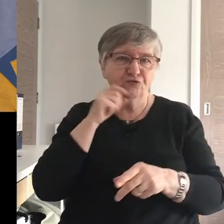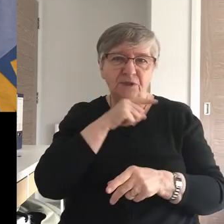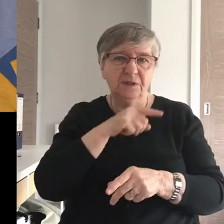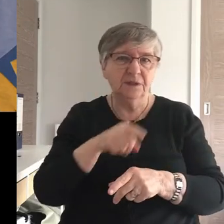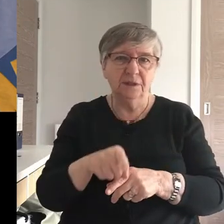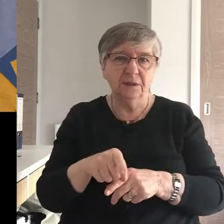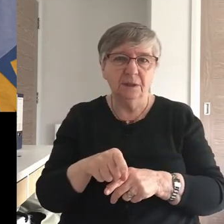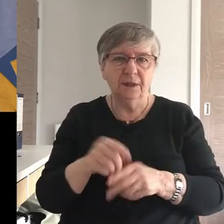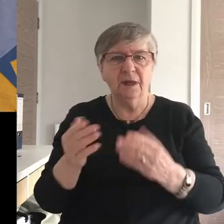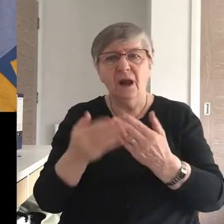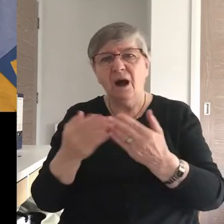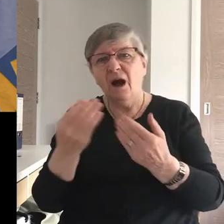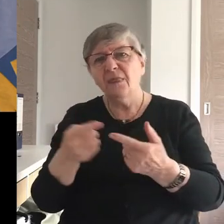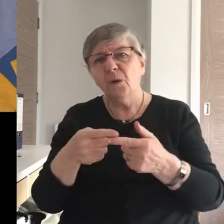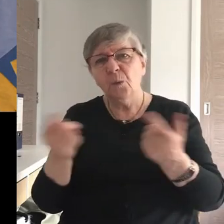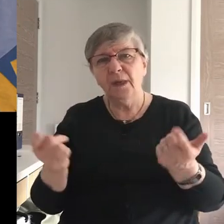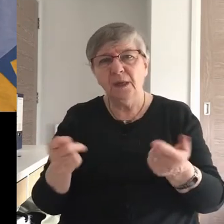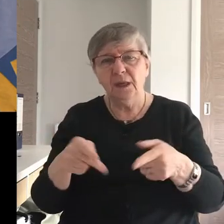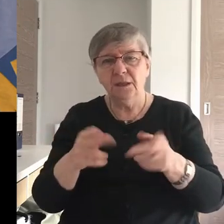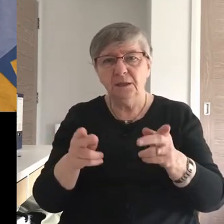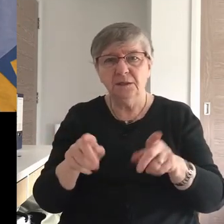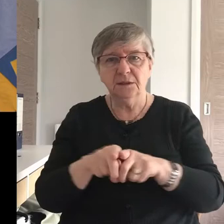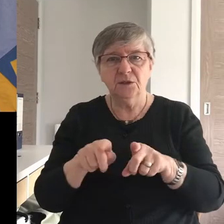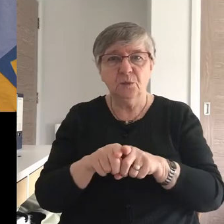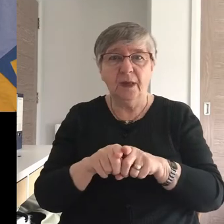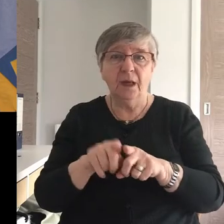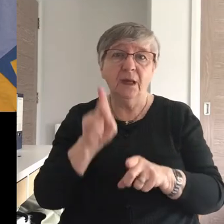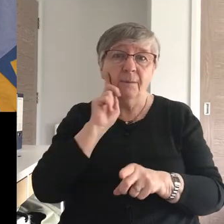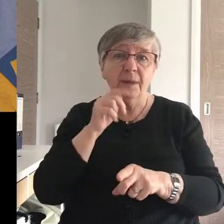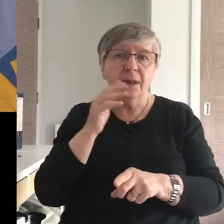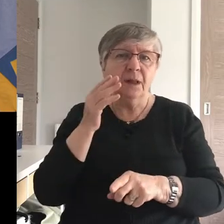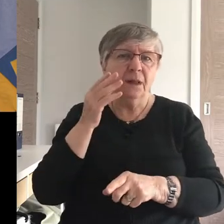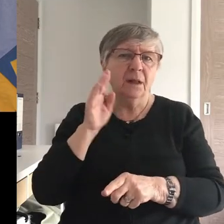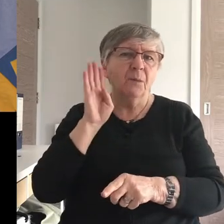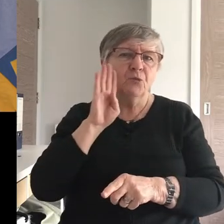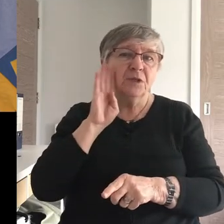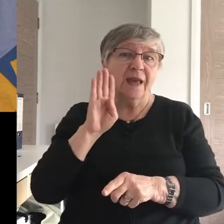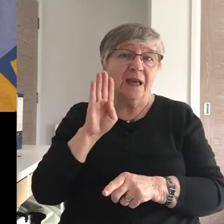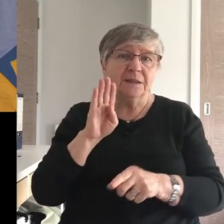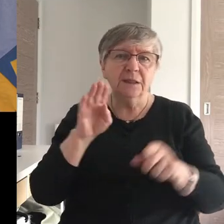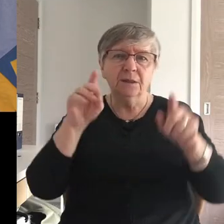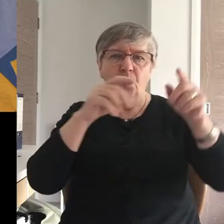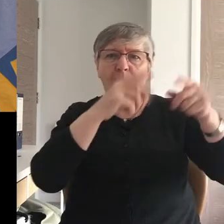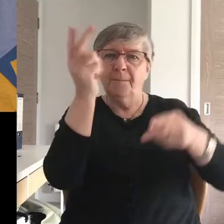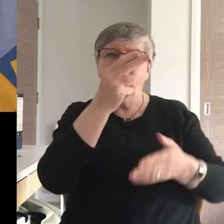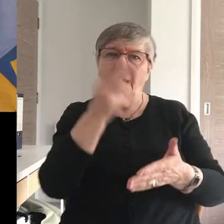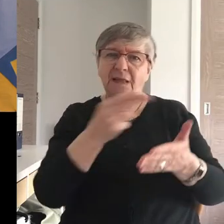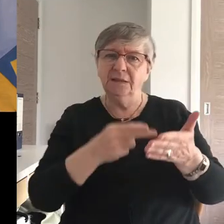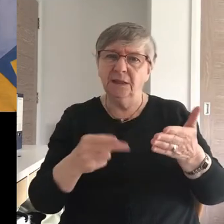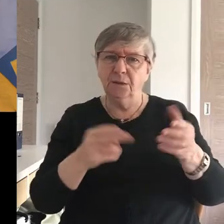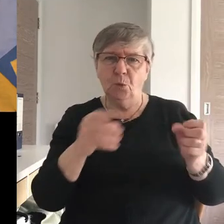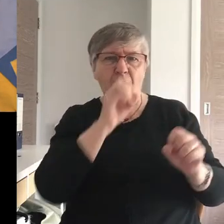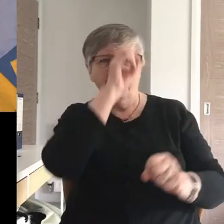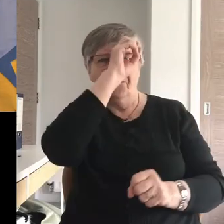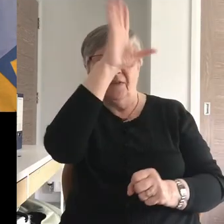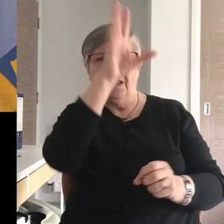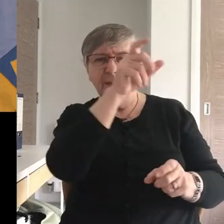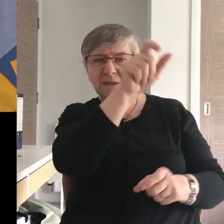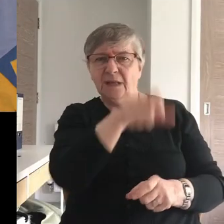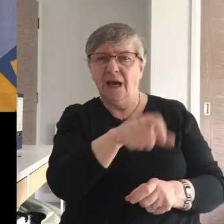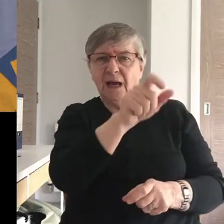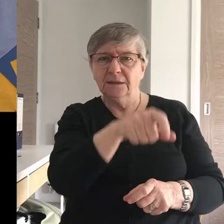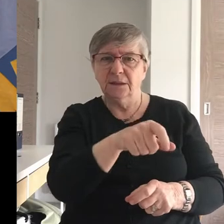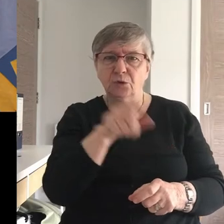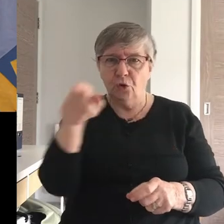of counterfeiting that goes on, people pretending that a painting was by a famous artist or that this stone is actually a